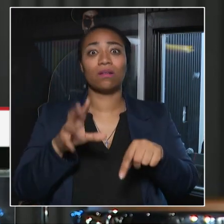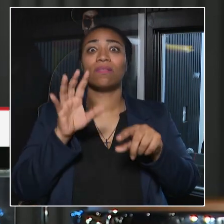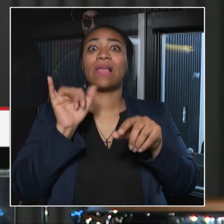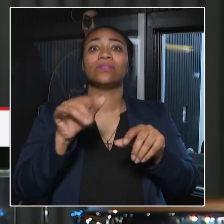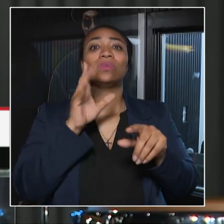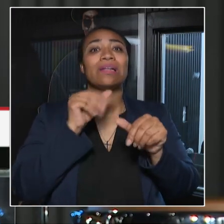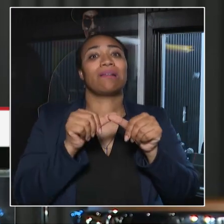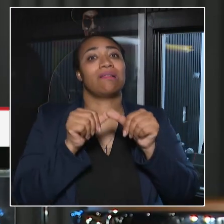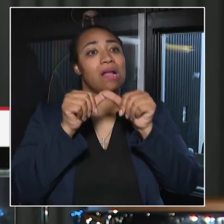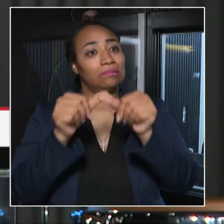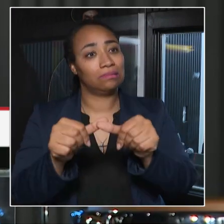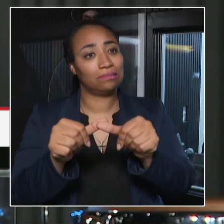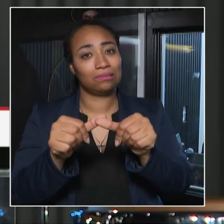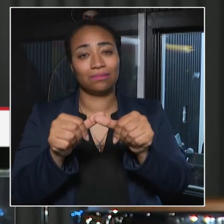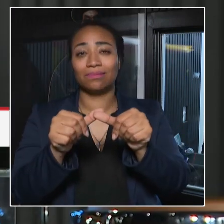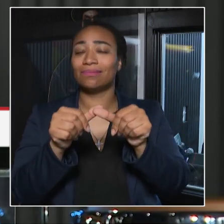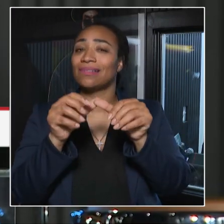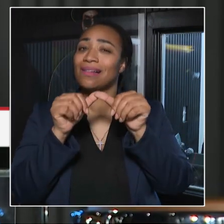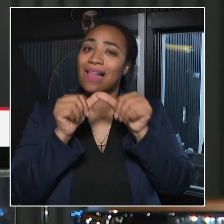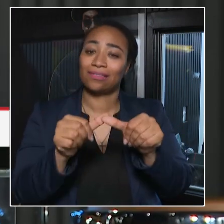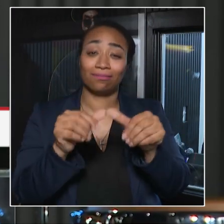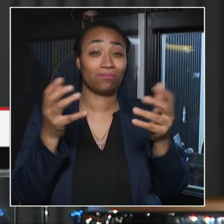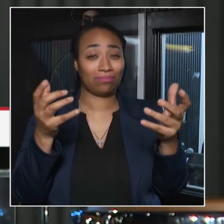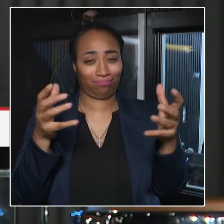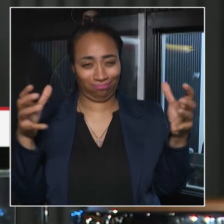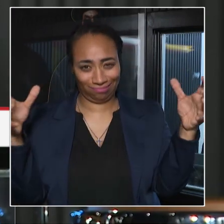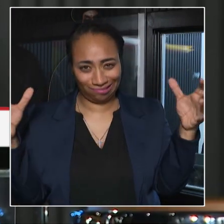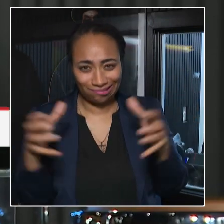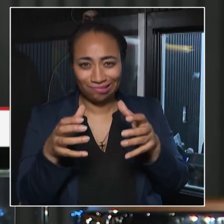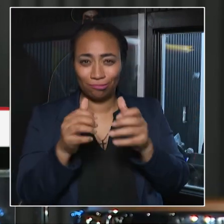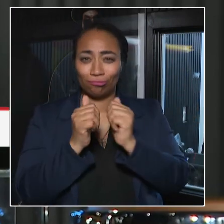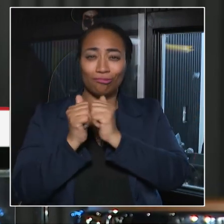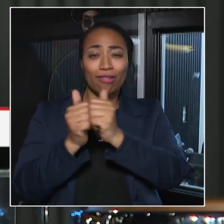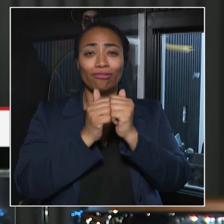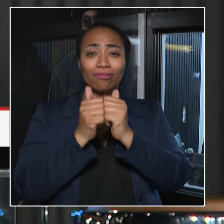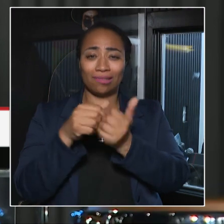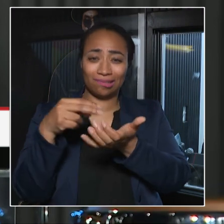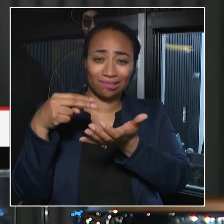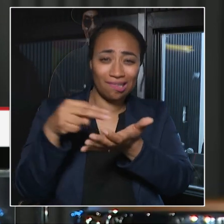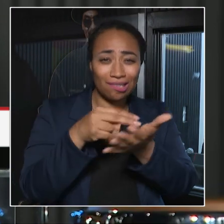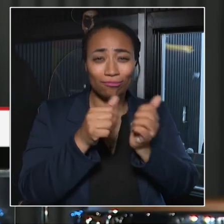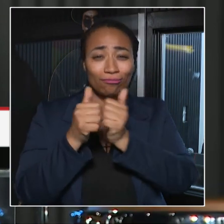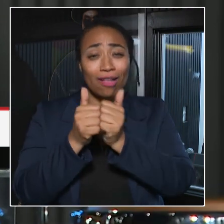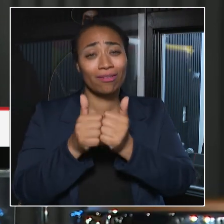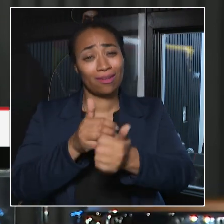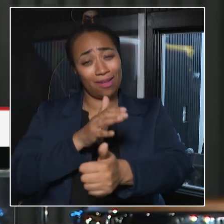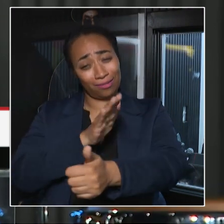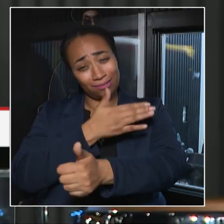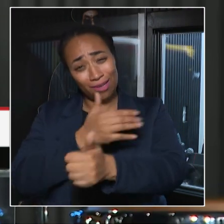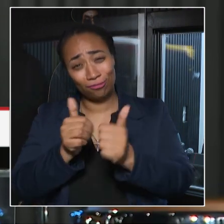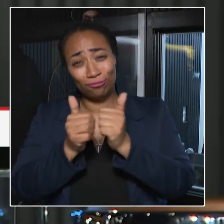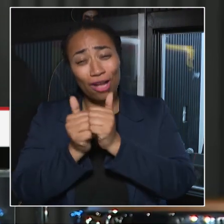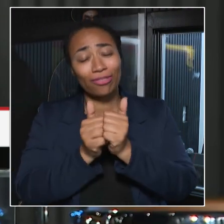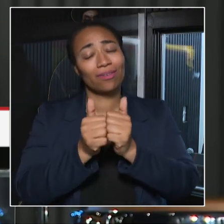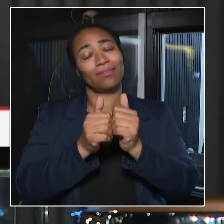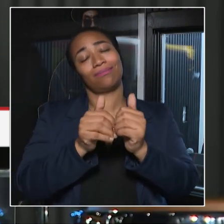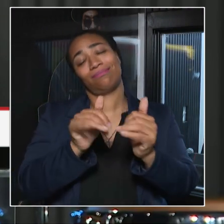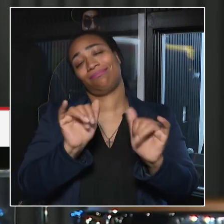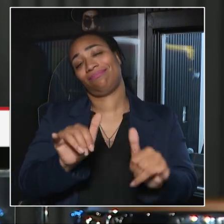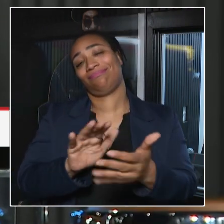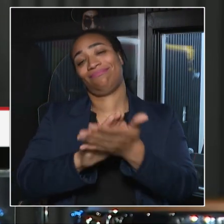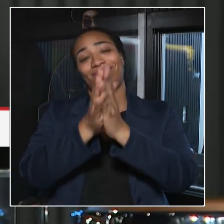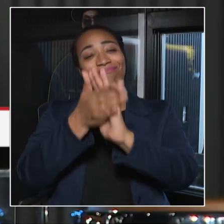dancing together, be out on the dance floor together. And so the last two things that I wanted to point out, Mo had mentioned that we have our